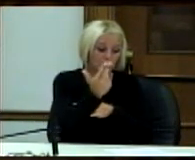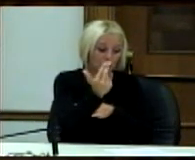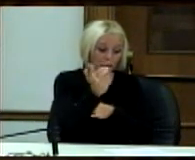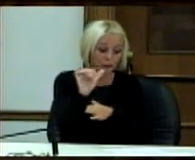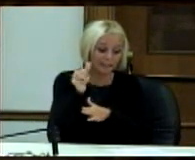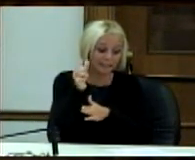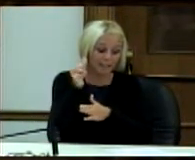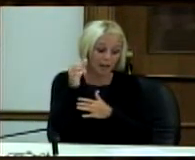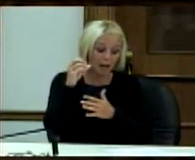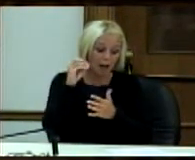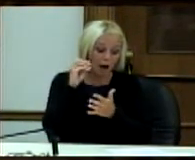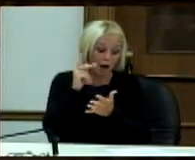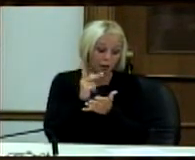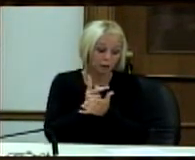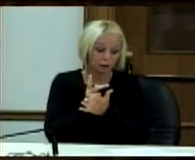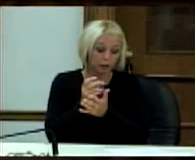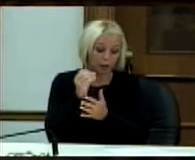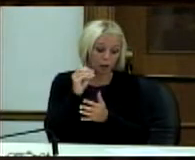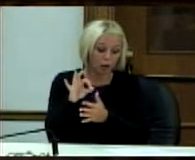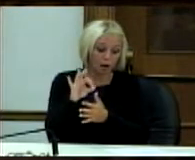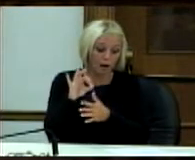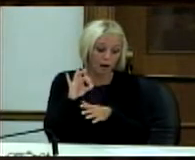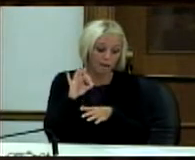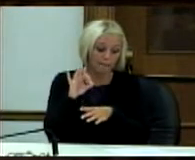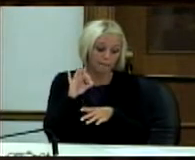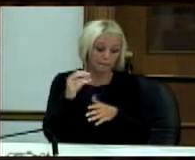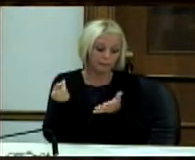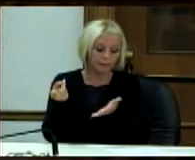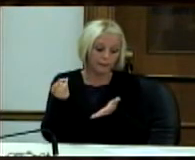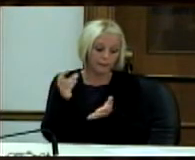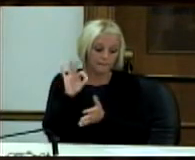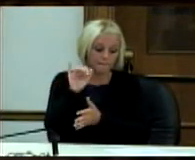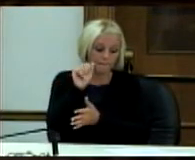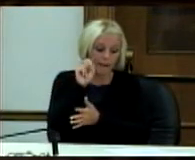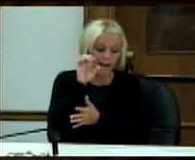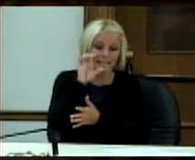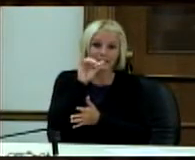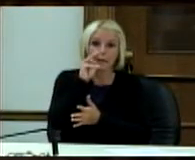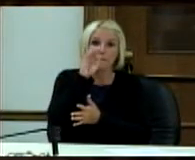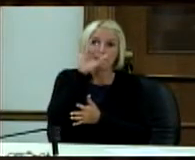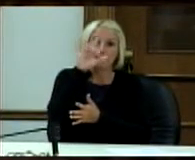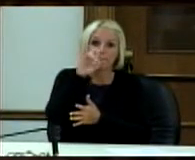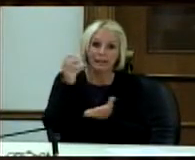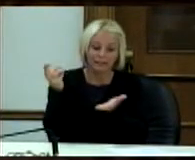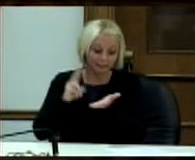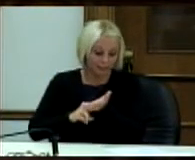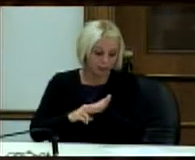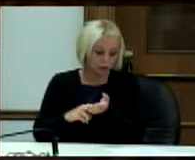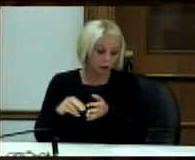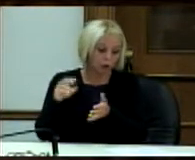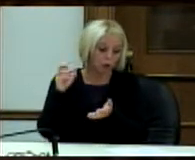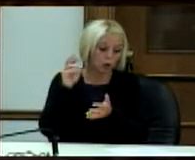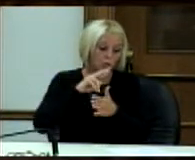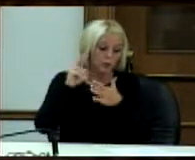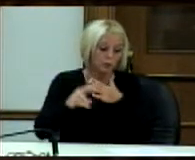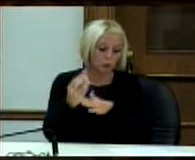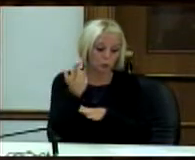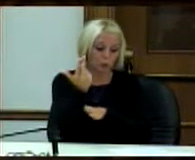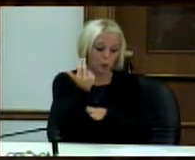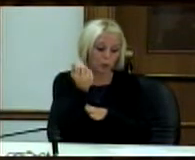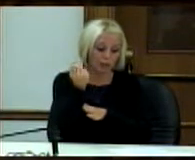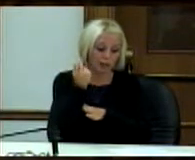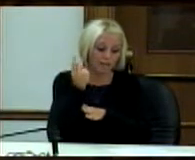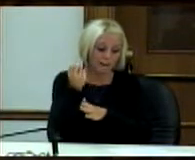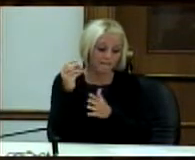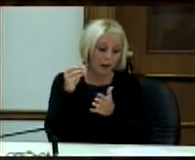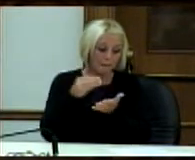Resolution 1310, authorization of use of facsimile signatures, Resolution 1311, payment of claims